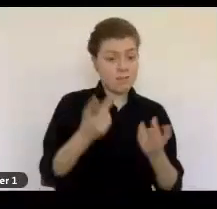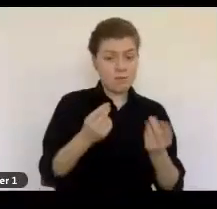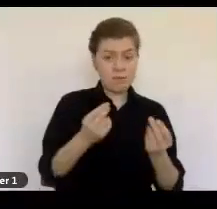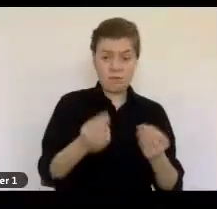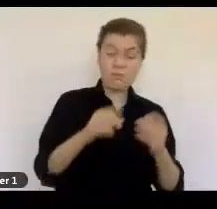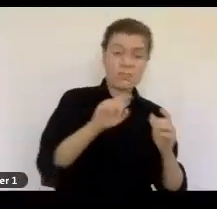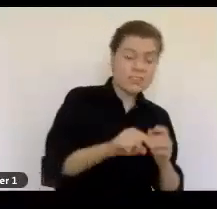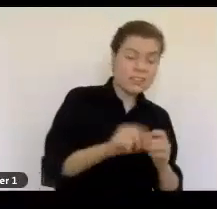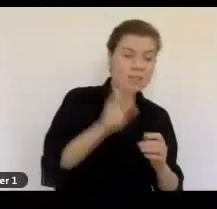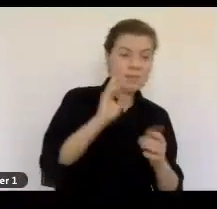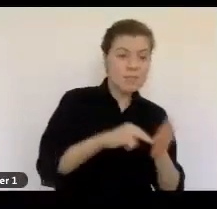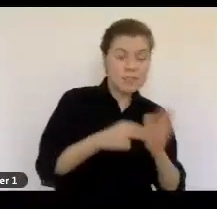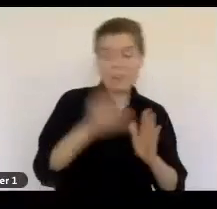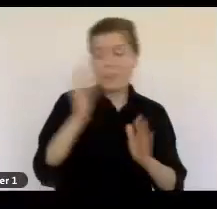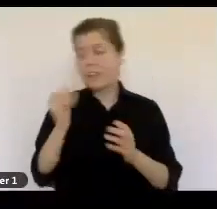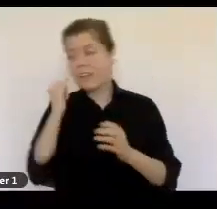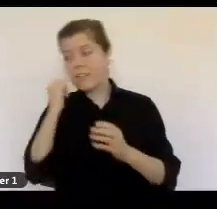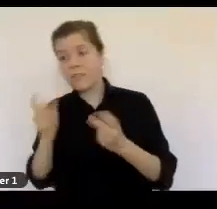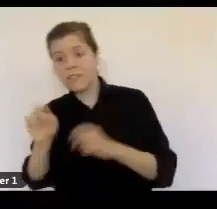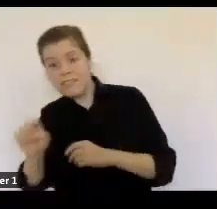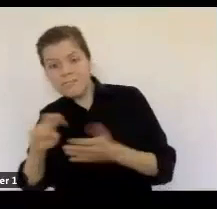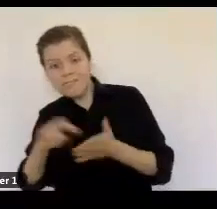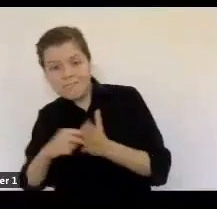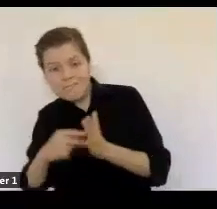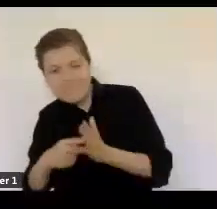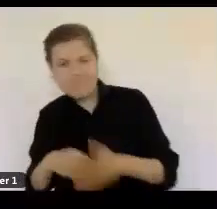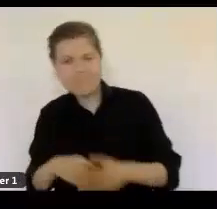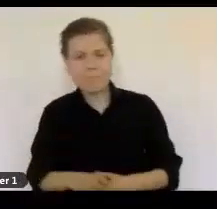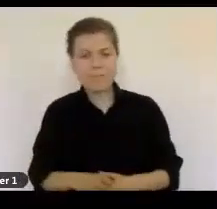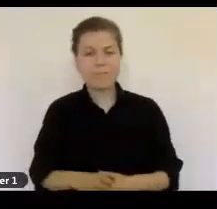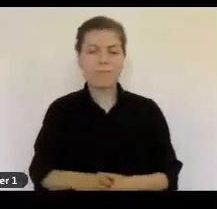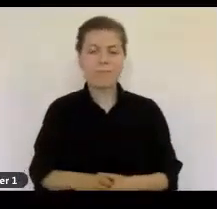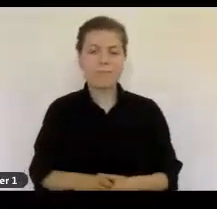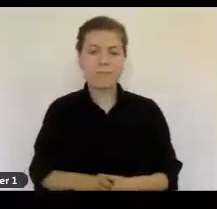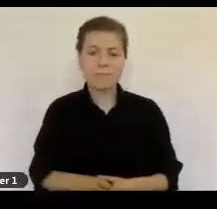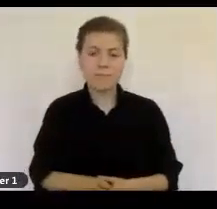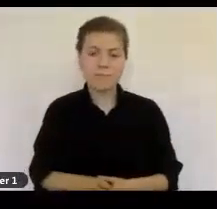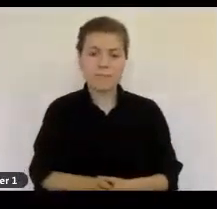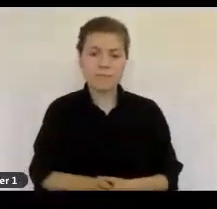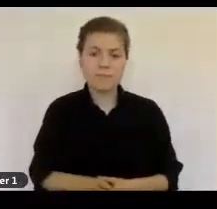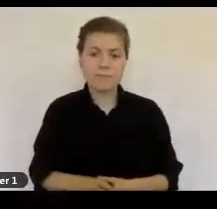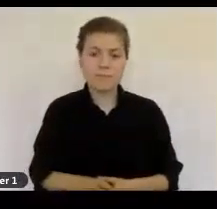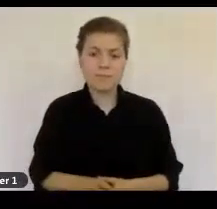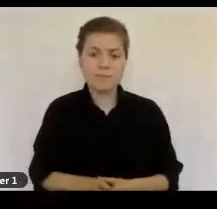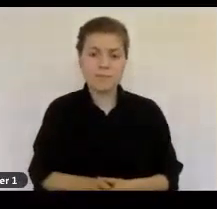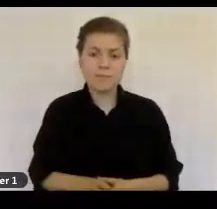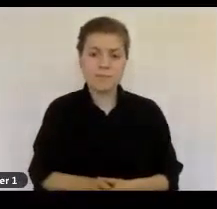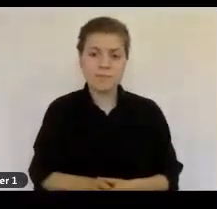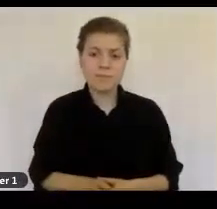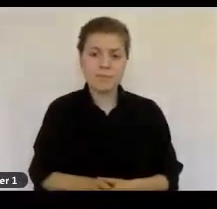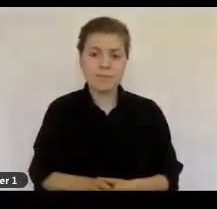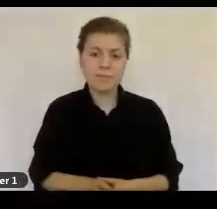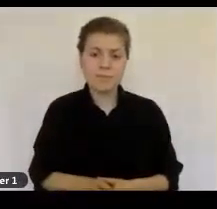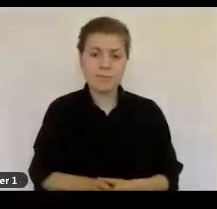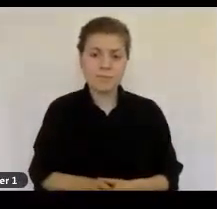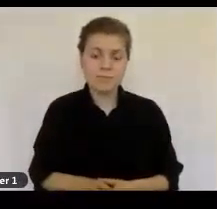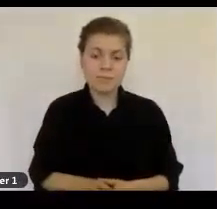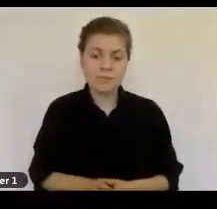presents you with a dilemma. It says, we're in a situation where it's either this or that. We've got extreme scarcity.